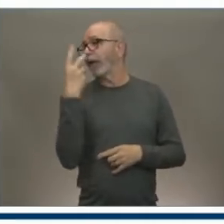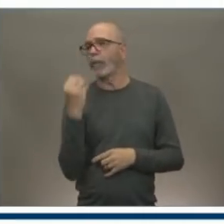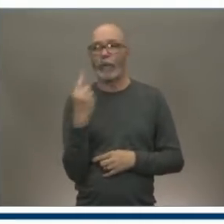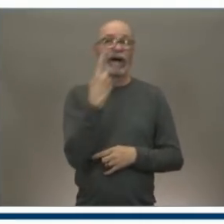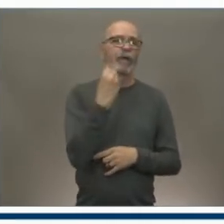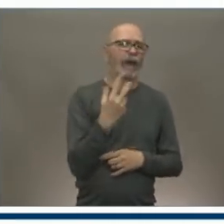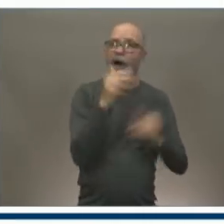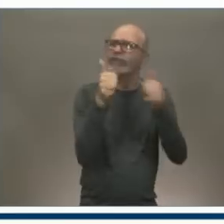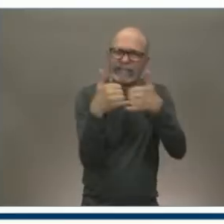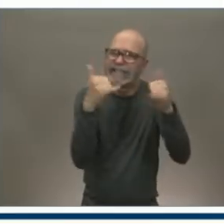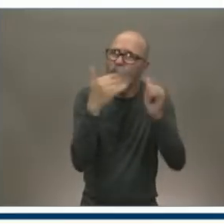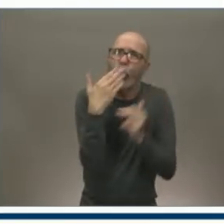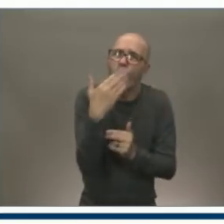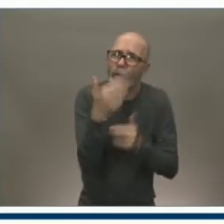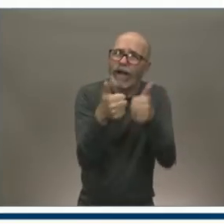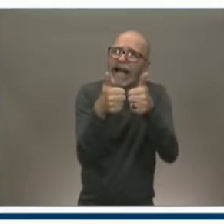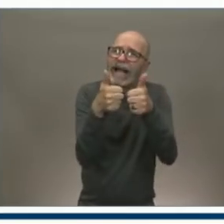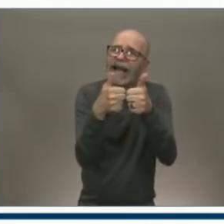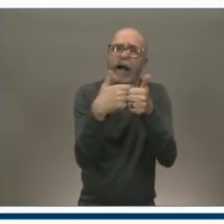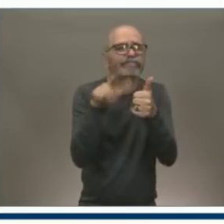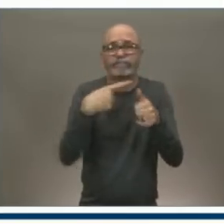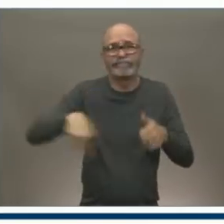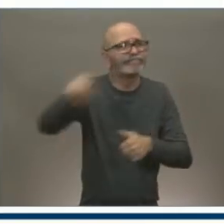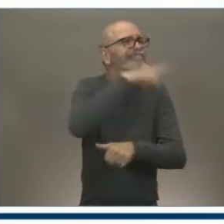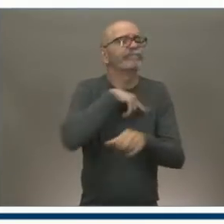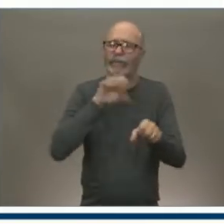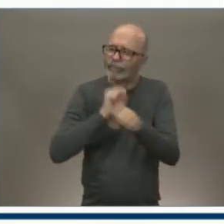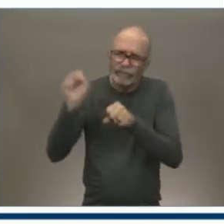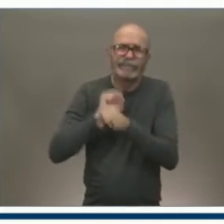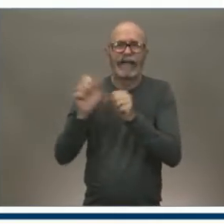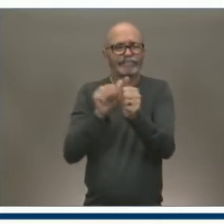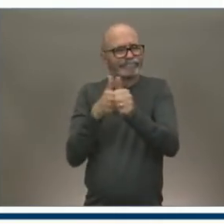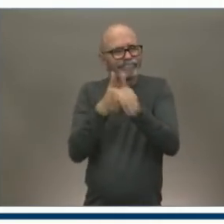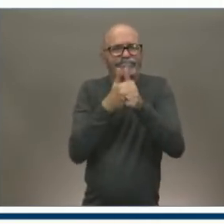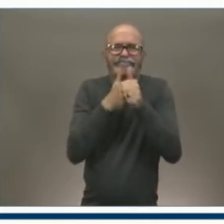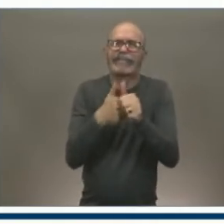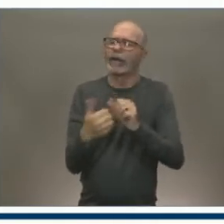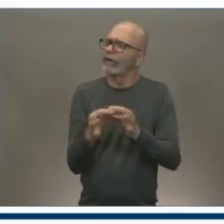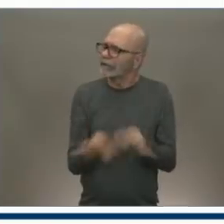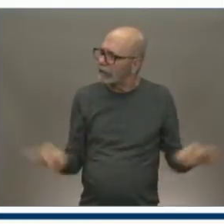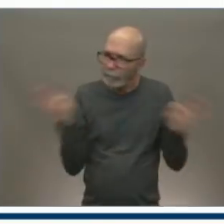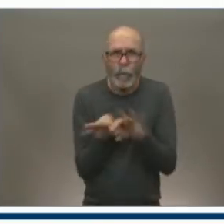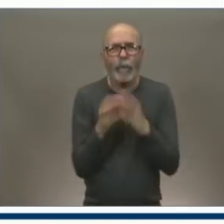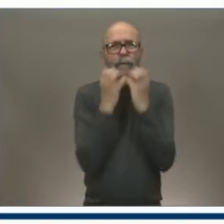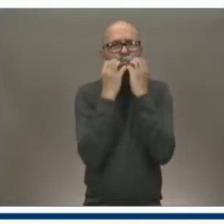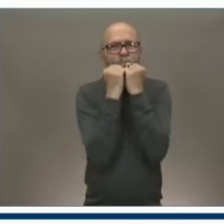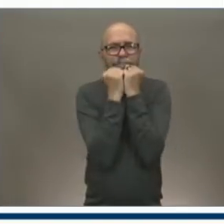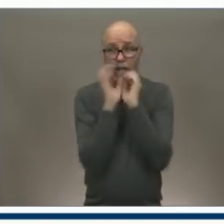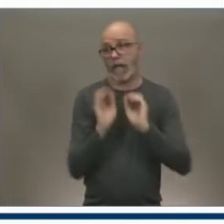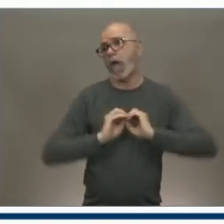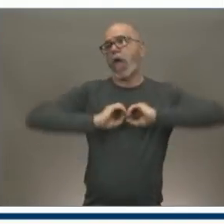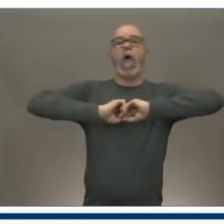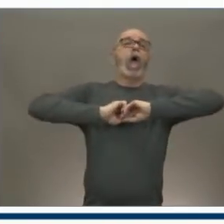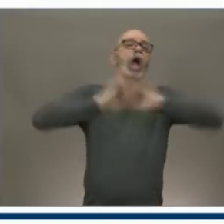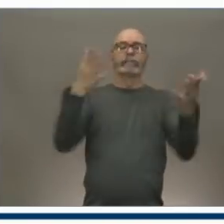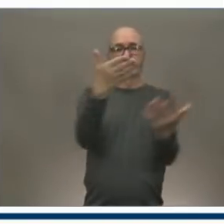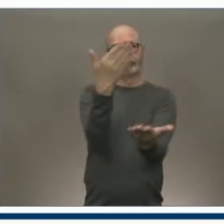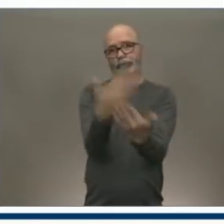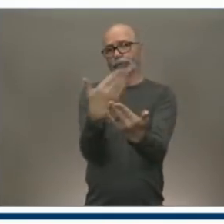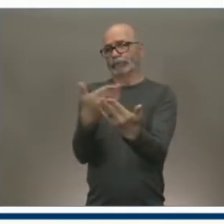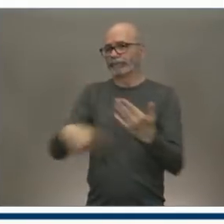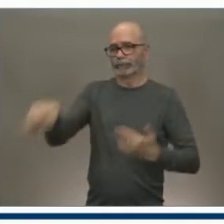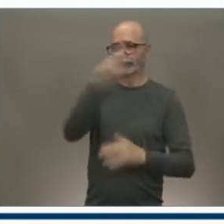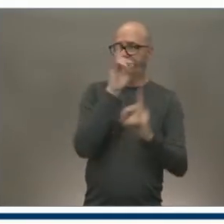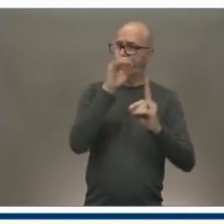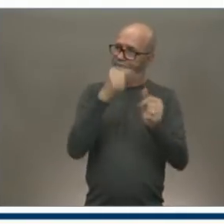news. Your efforts continue to pay off. All we have to do, the proof is in the numbers. However, our situation